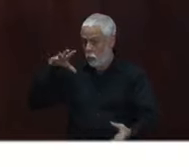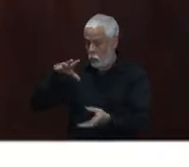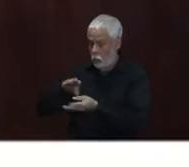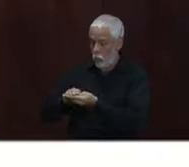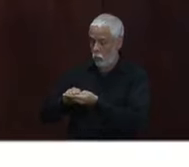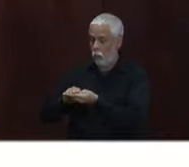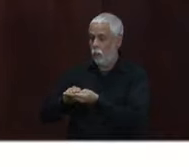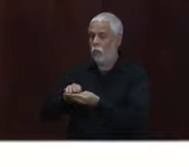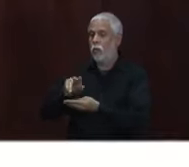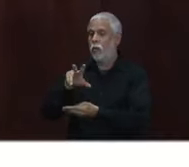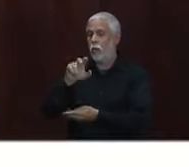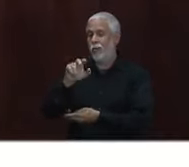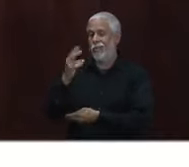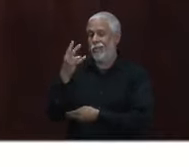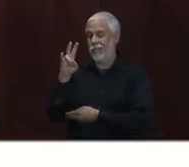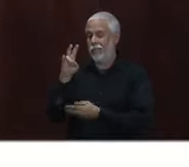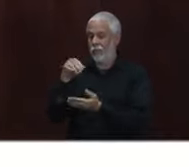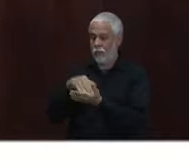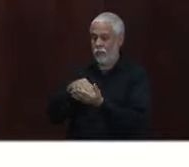of